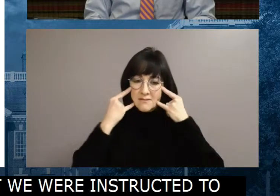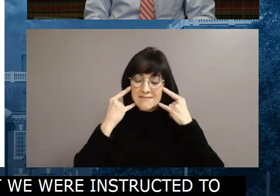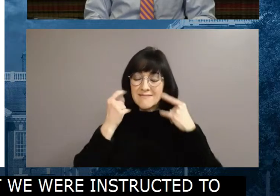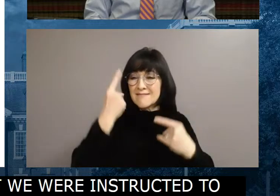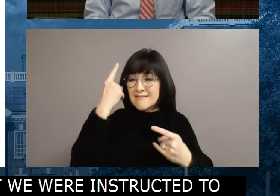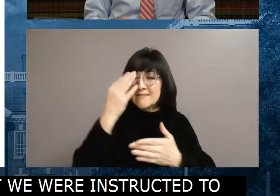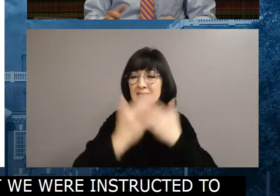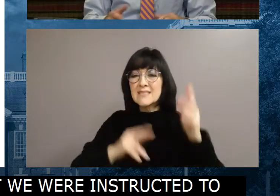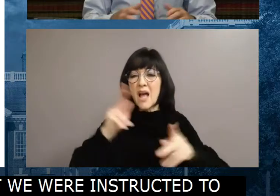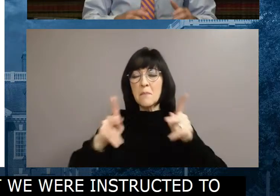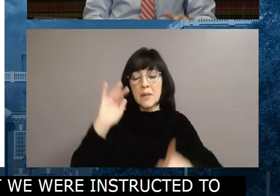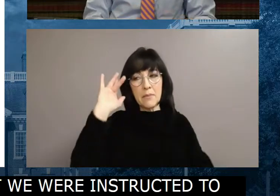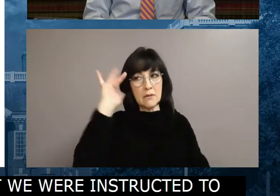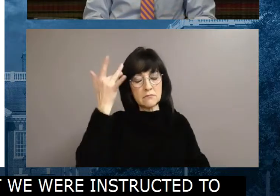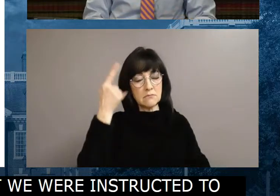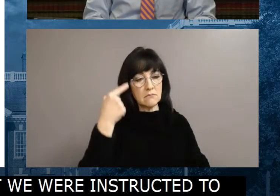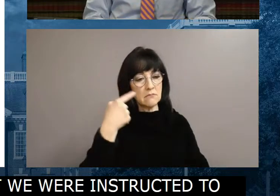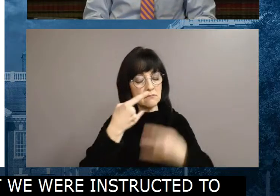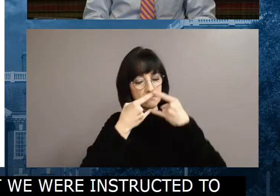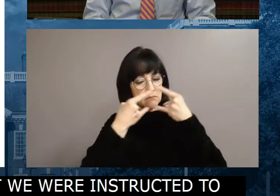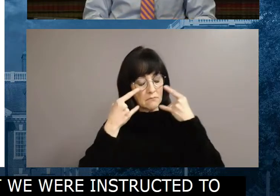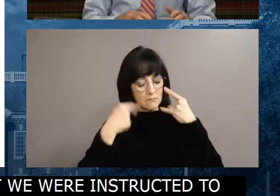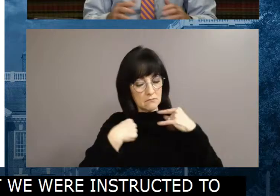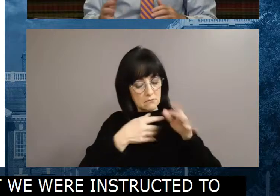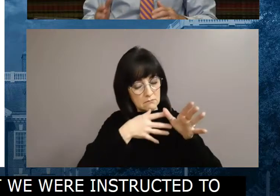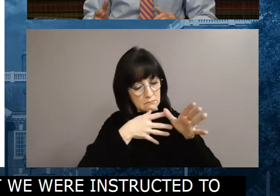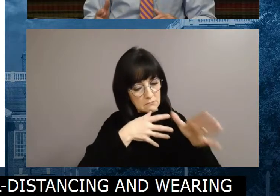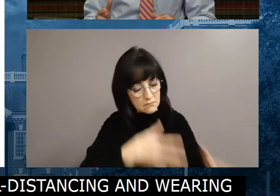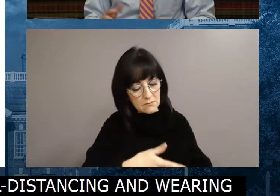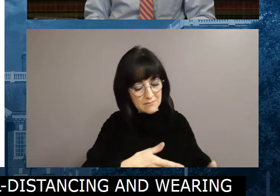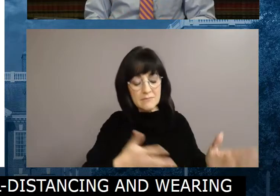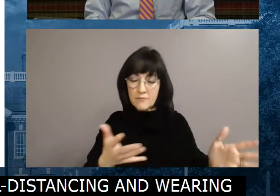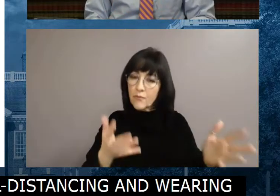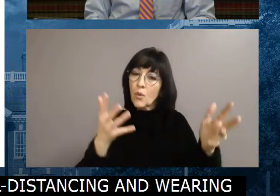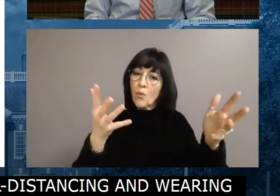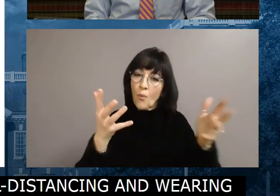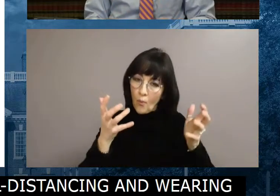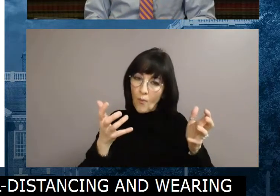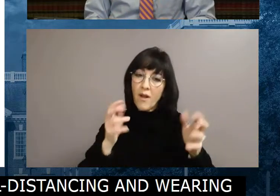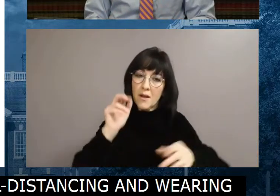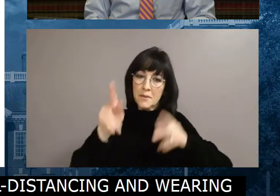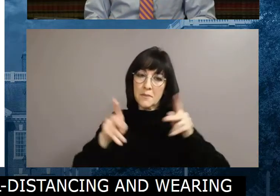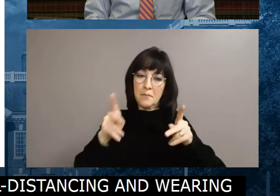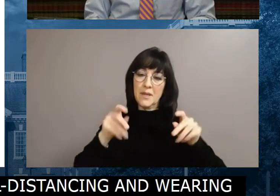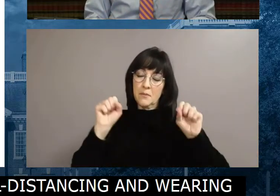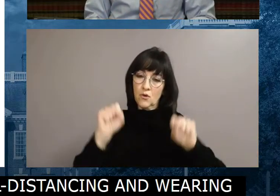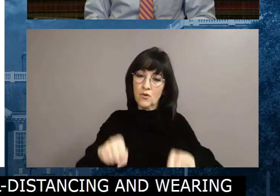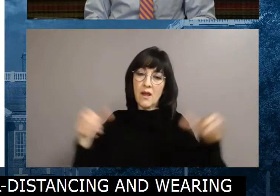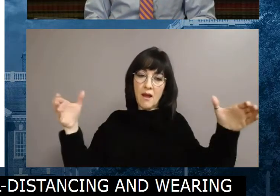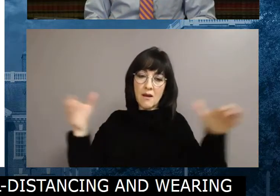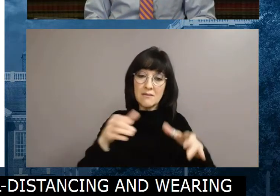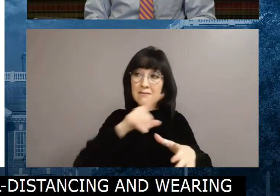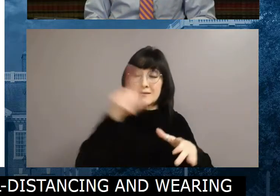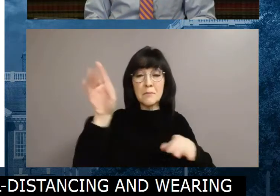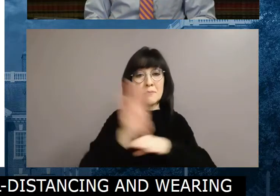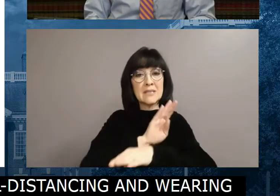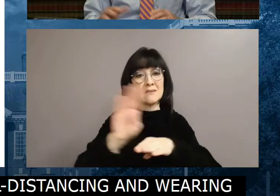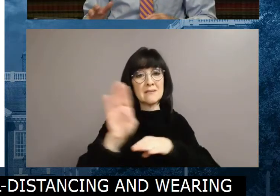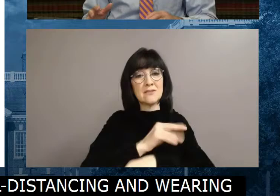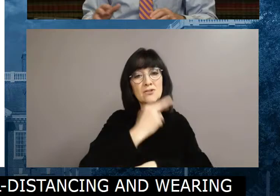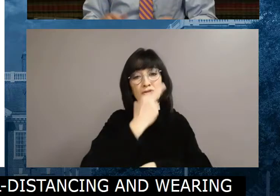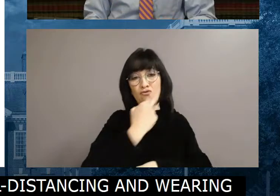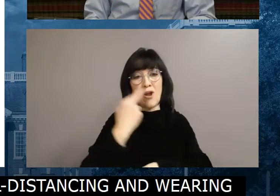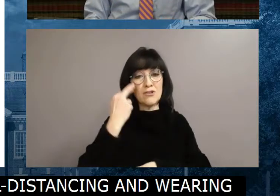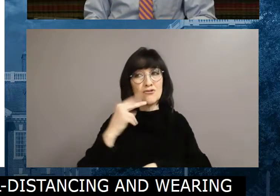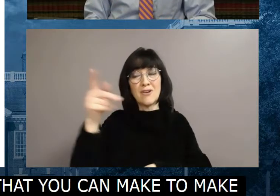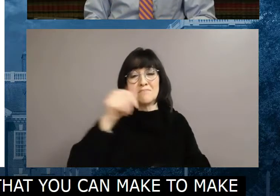to make sure that your favorite restaurant can get back to business with full capacity, to make sure that those